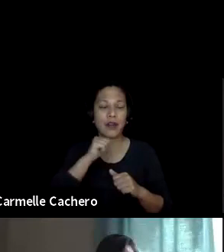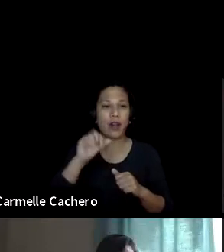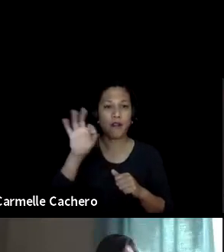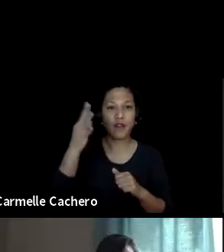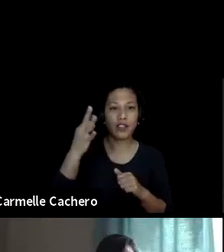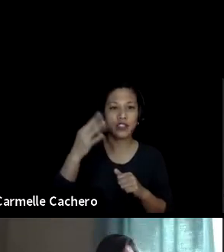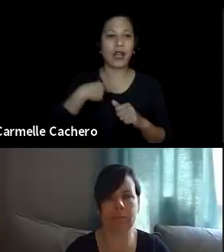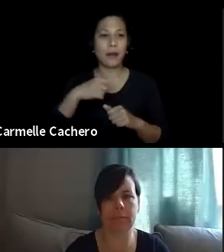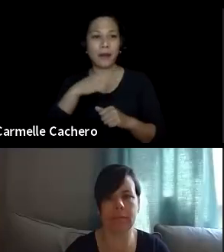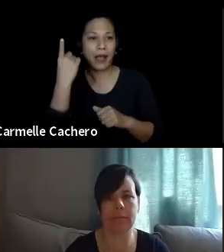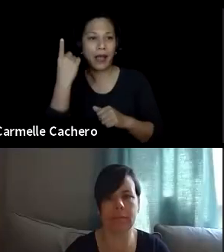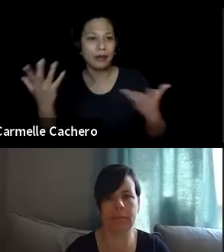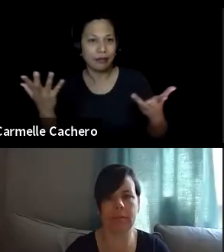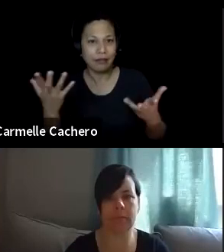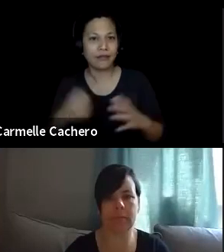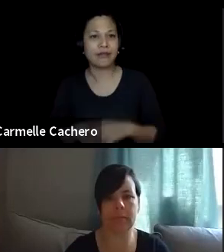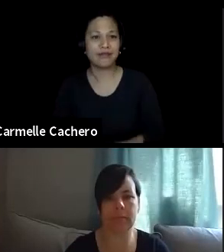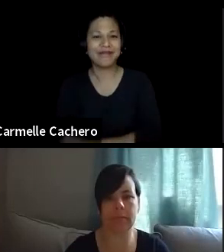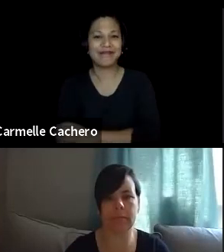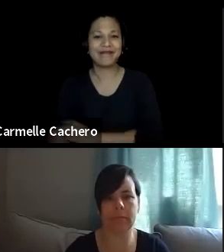Sorry.